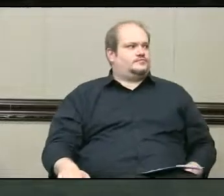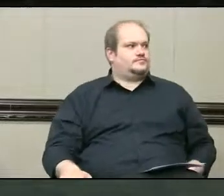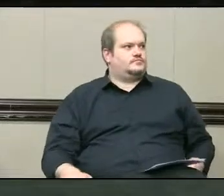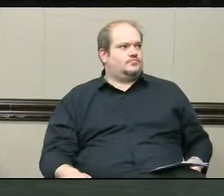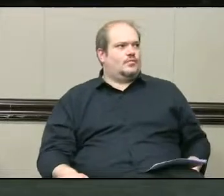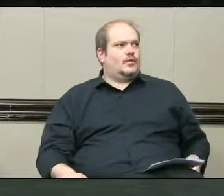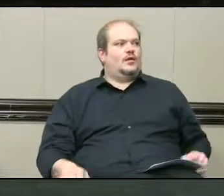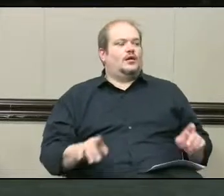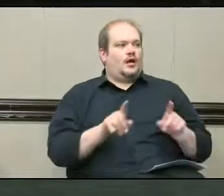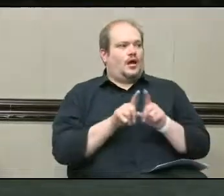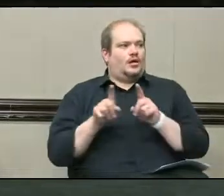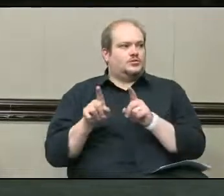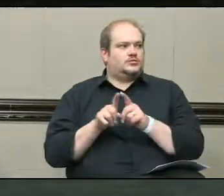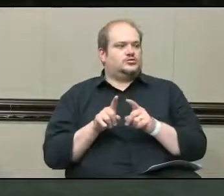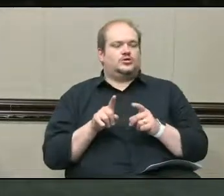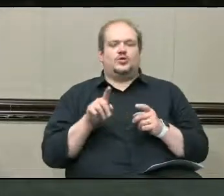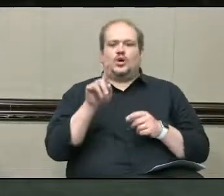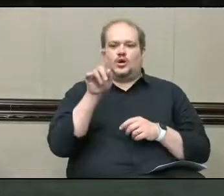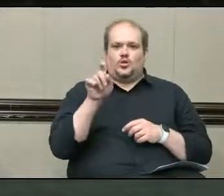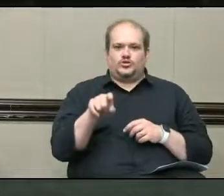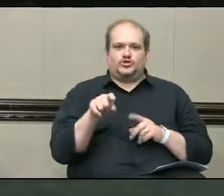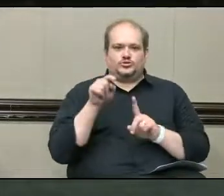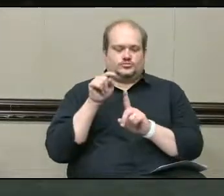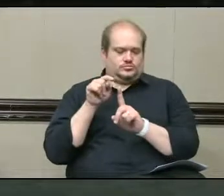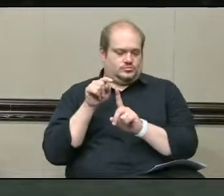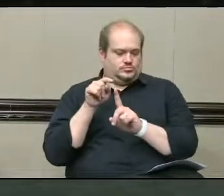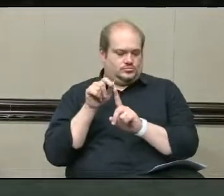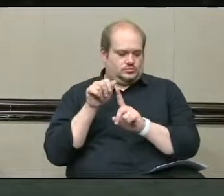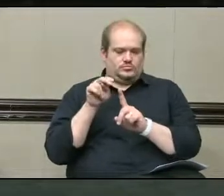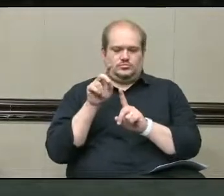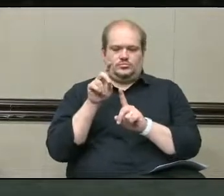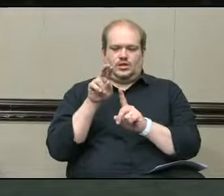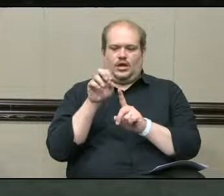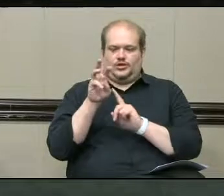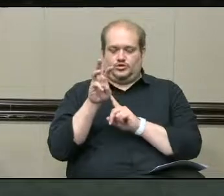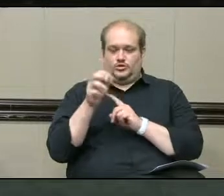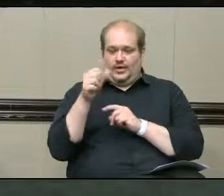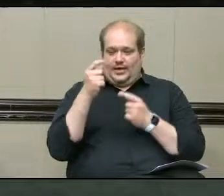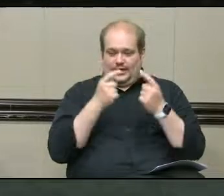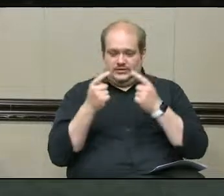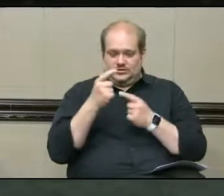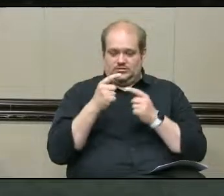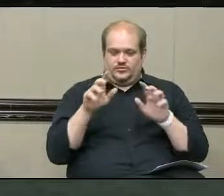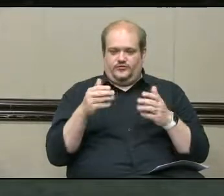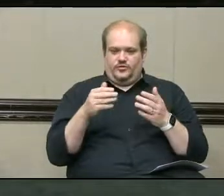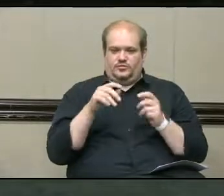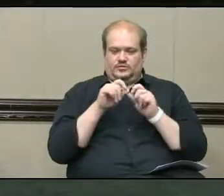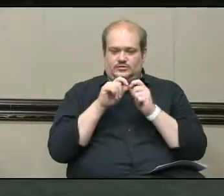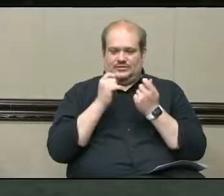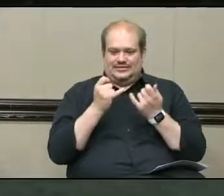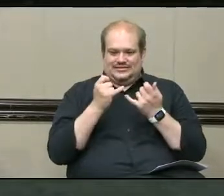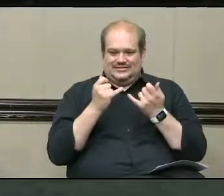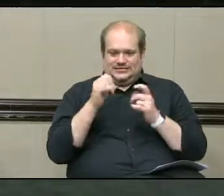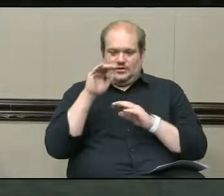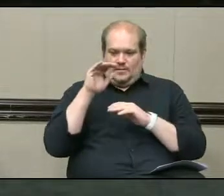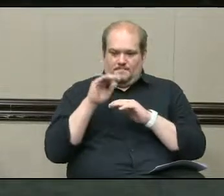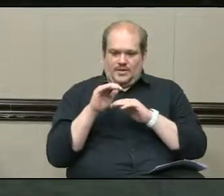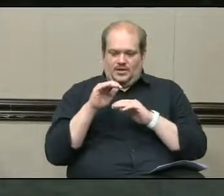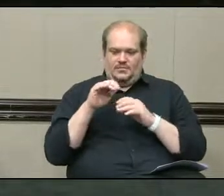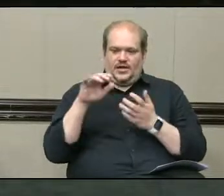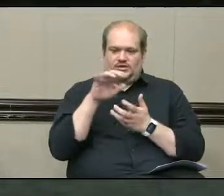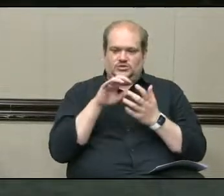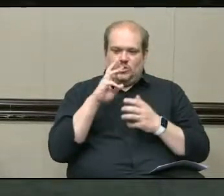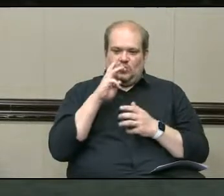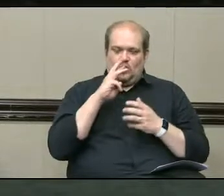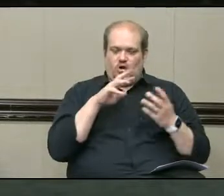We also have a question from Andrew. Is there any consideration given to maintain existing or minimize